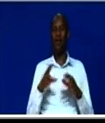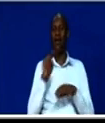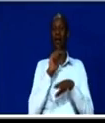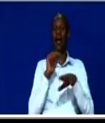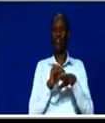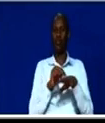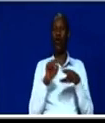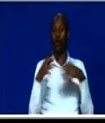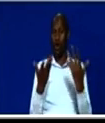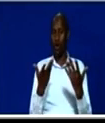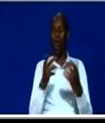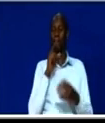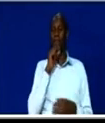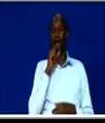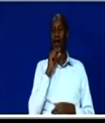natural or